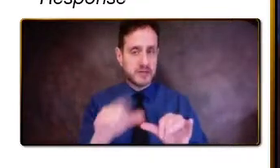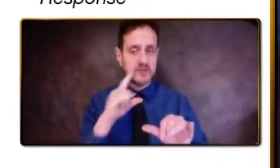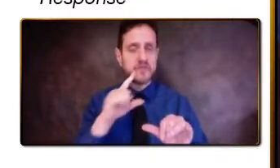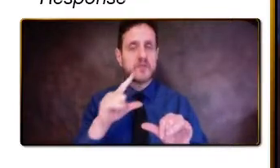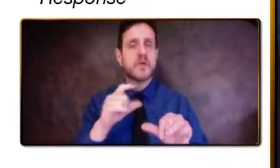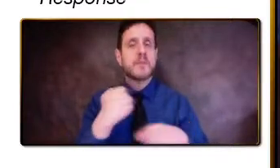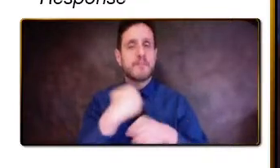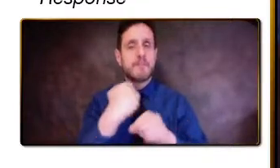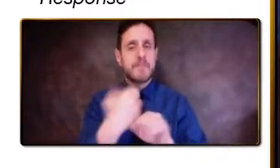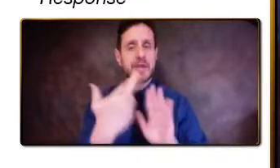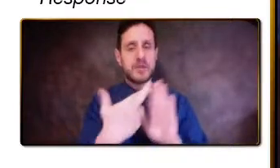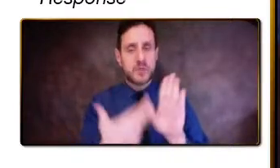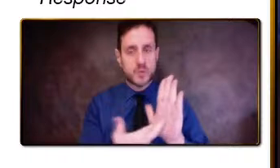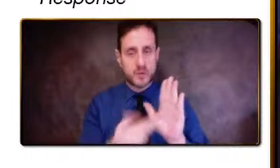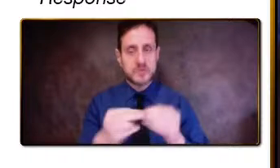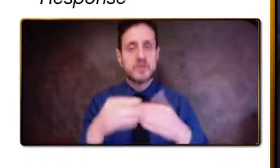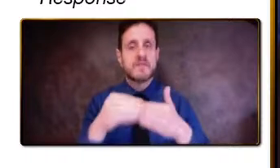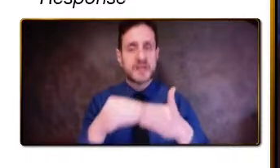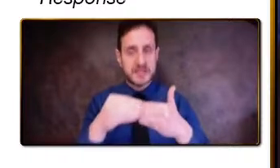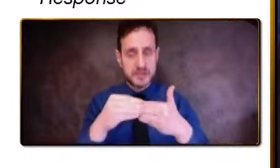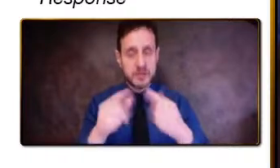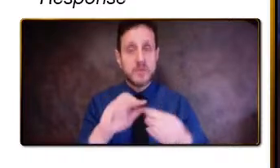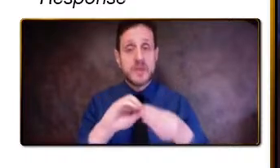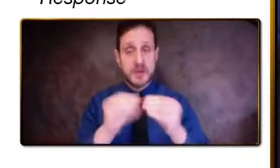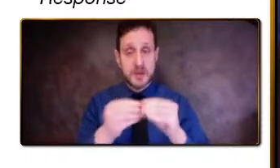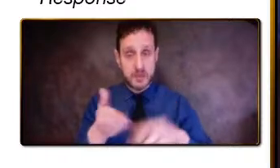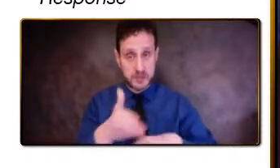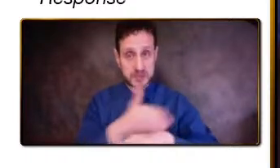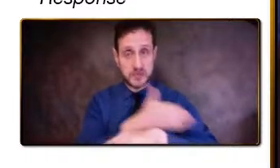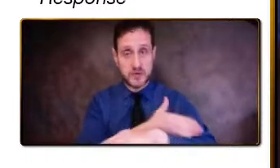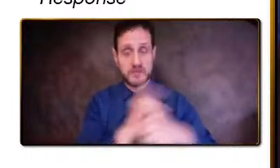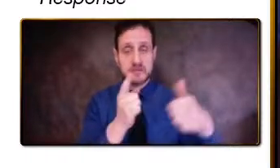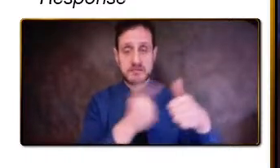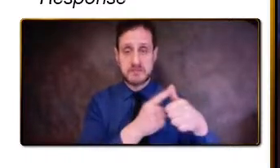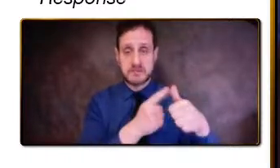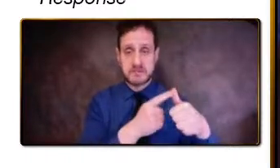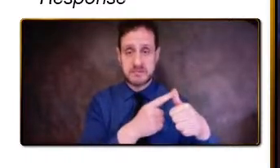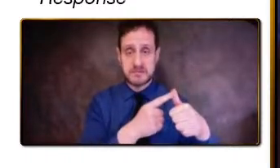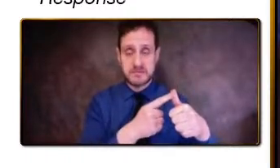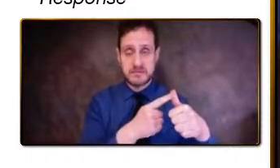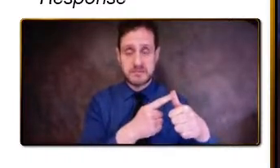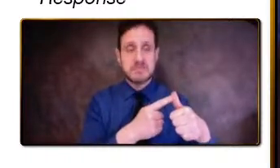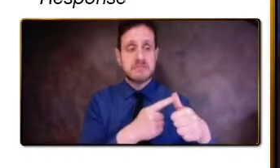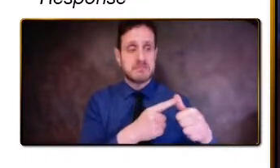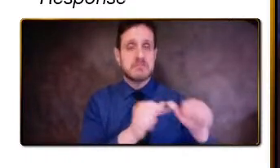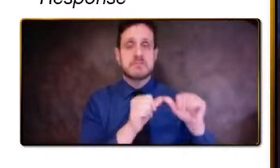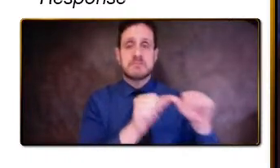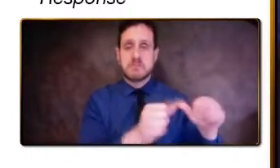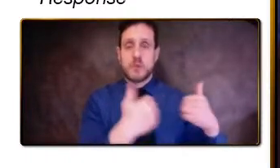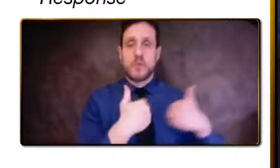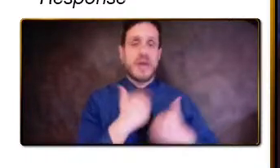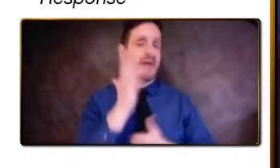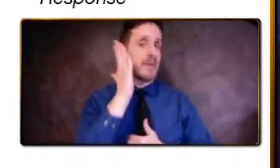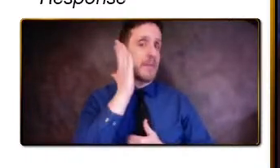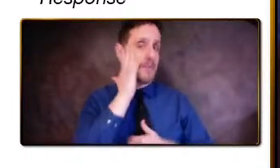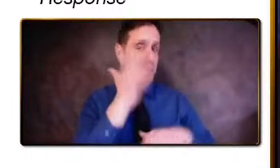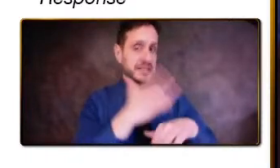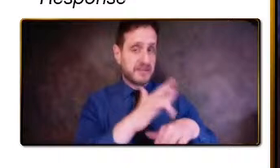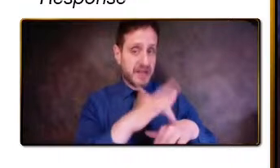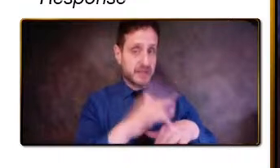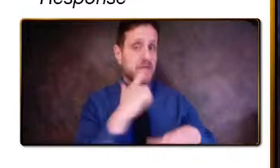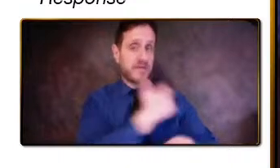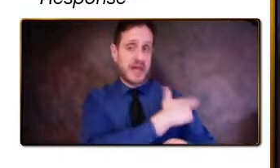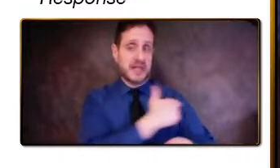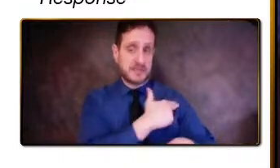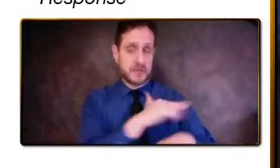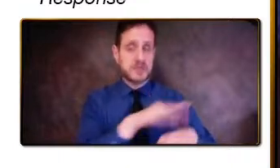data began to show improvement. 1, sustained hospital capacity at or greater than 20%,